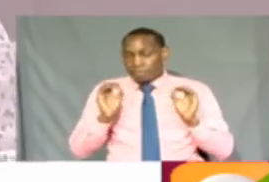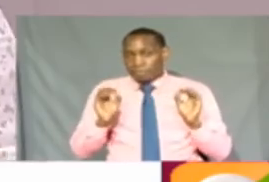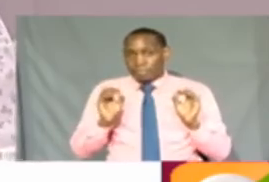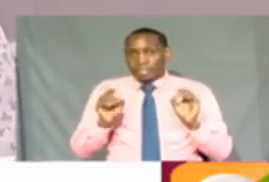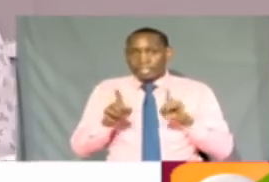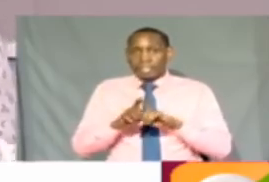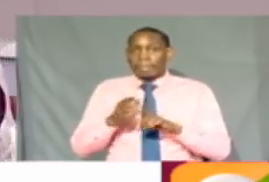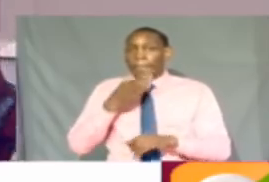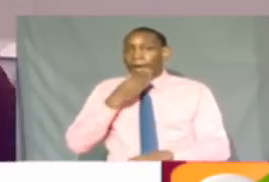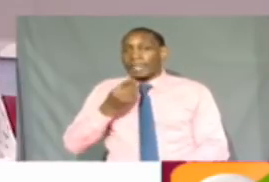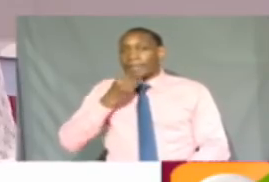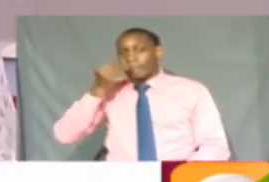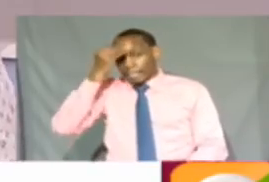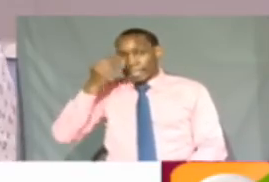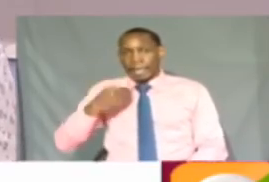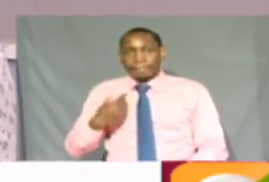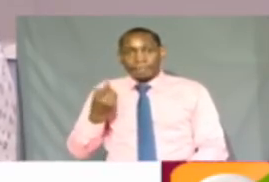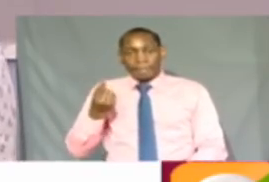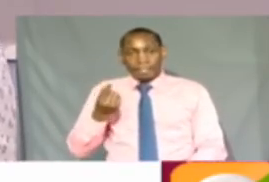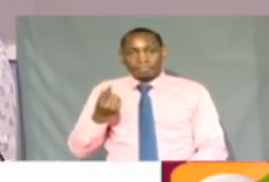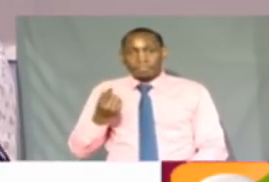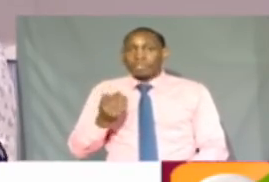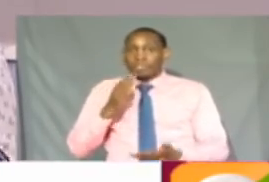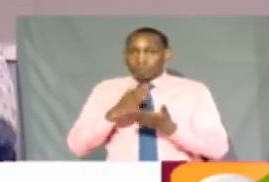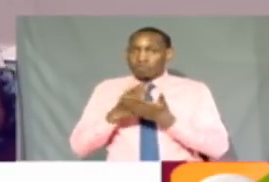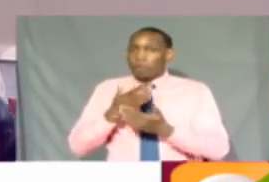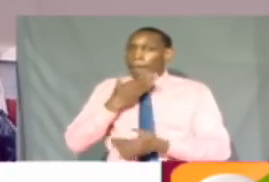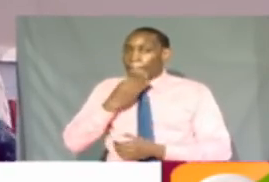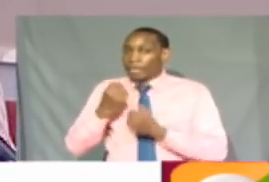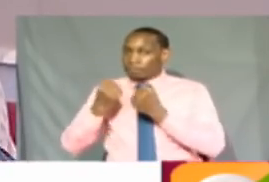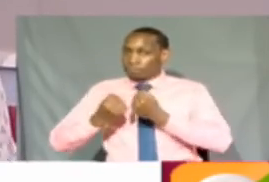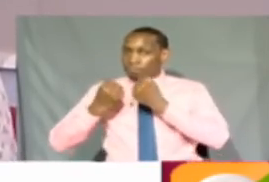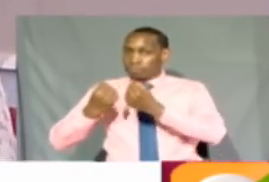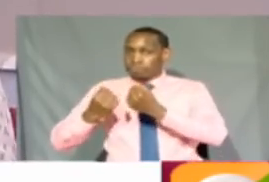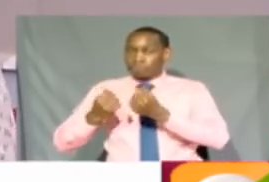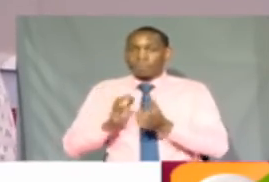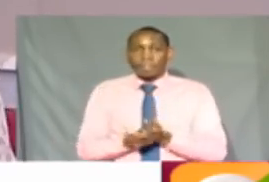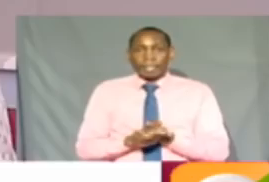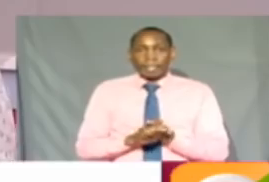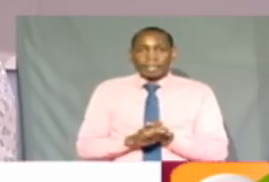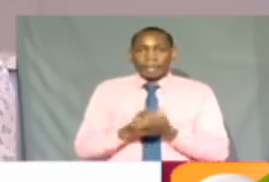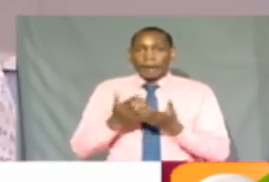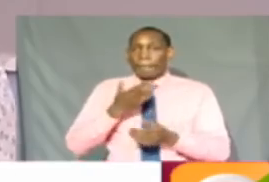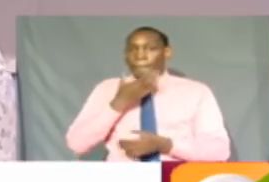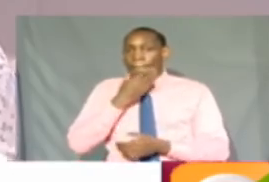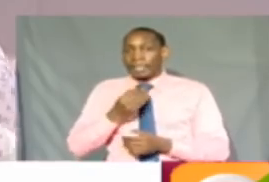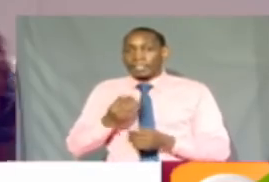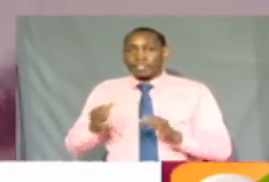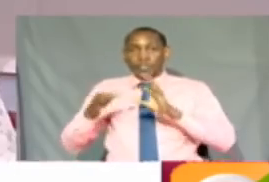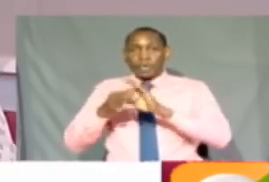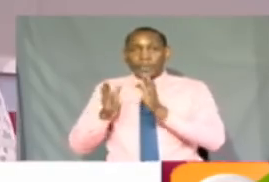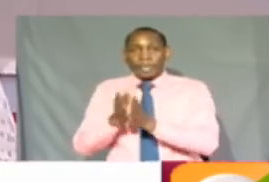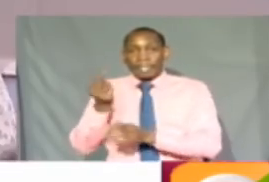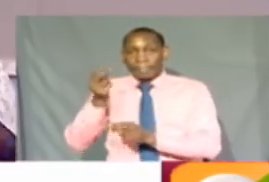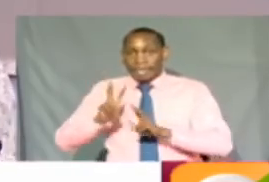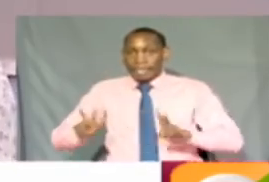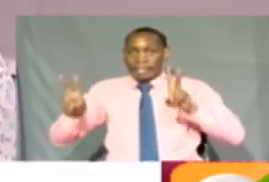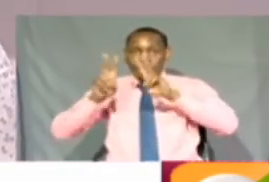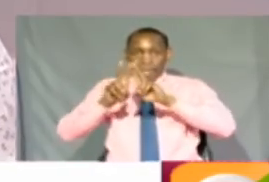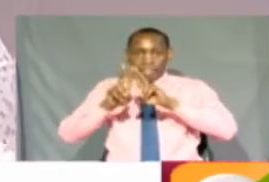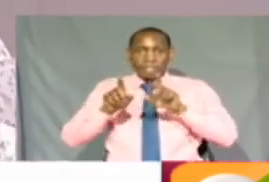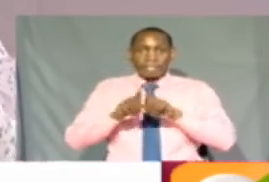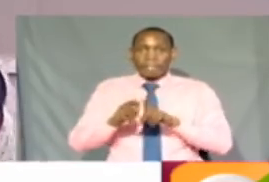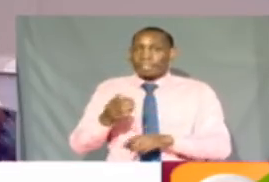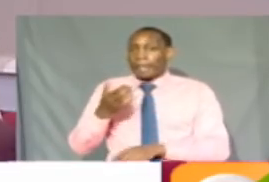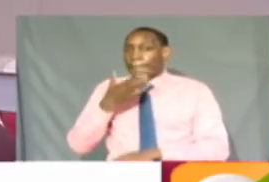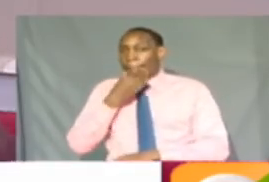or pretending to have money is what makes me a man. Mm. Right. We have brought down being a man to monetary value, being a man to what shoe I'm wearing, being a